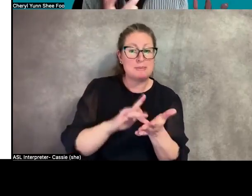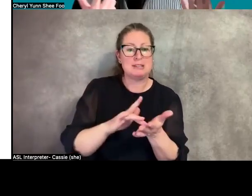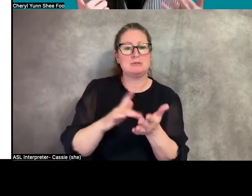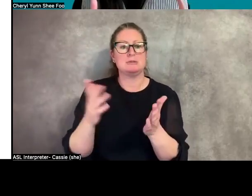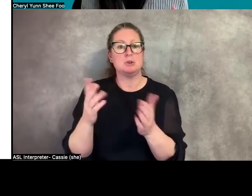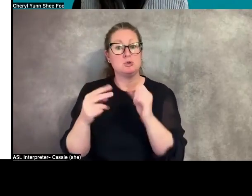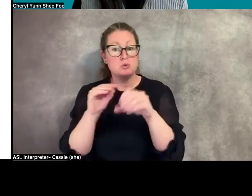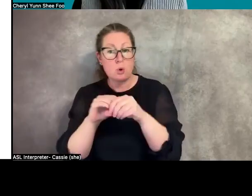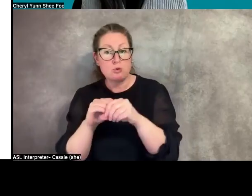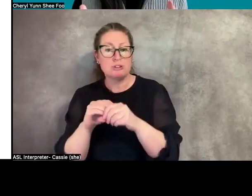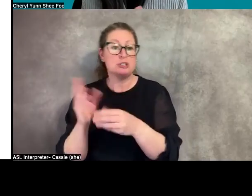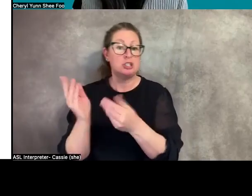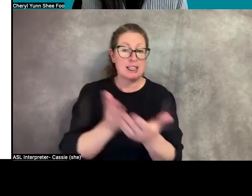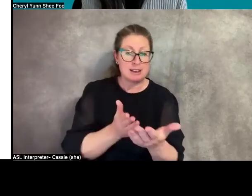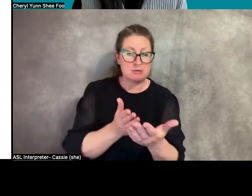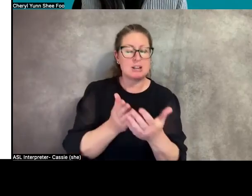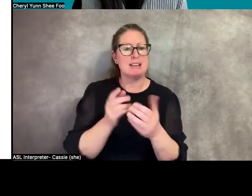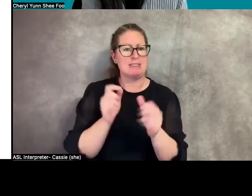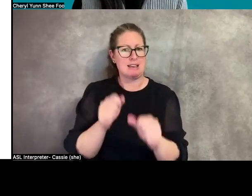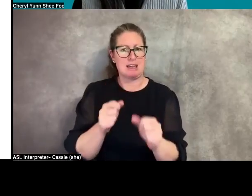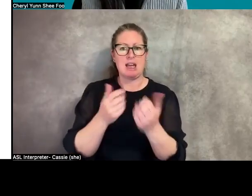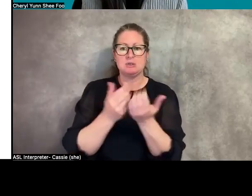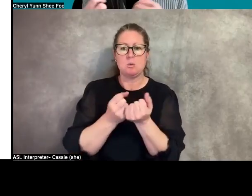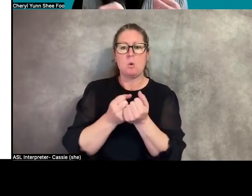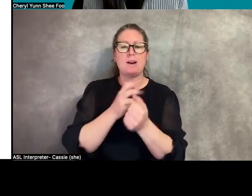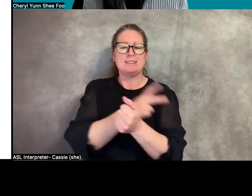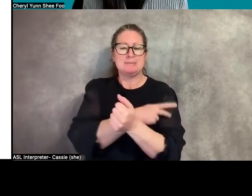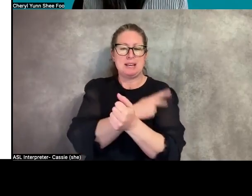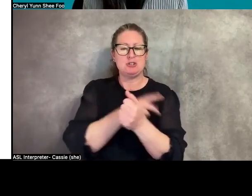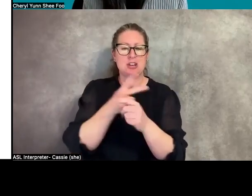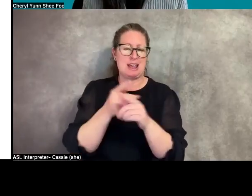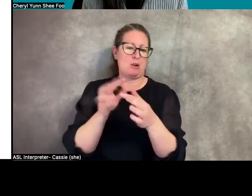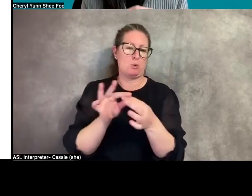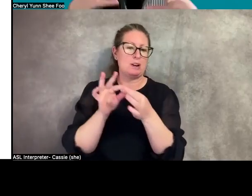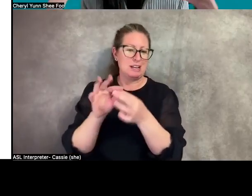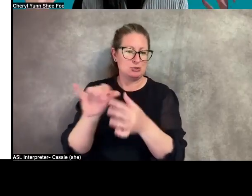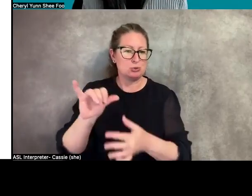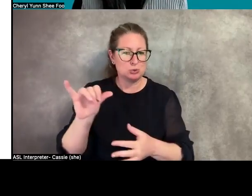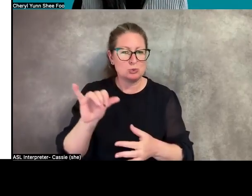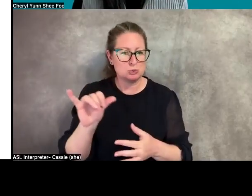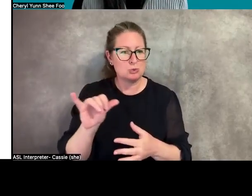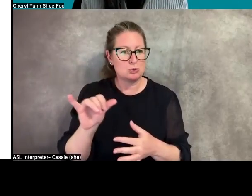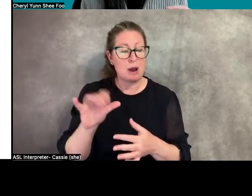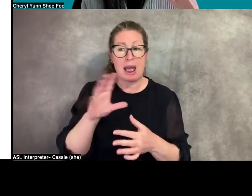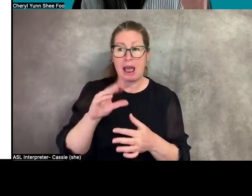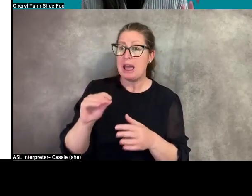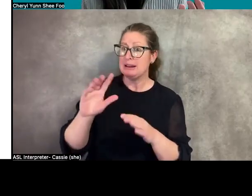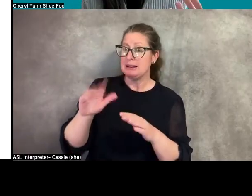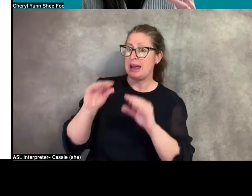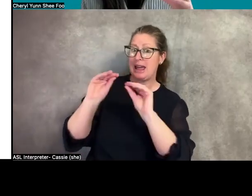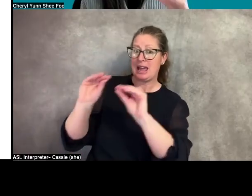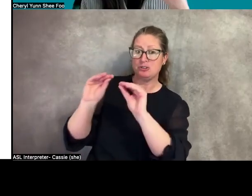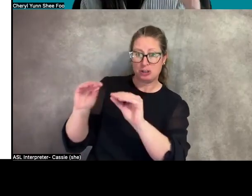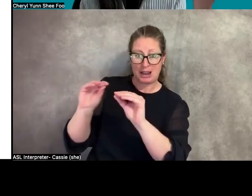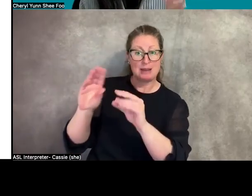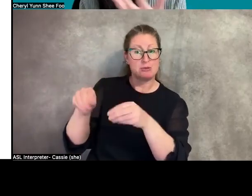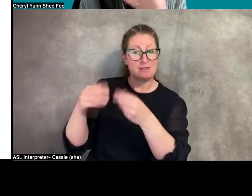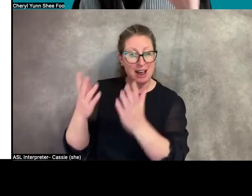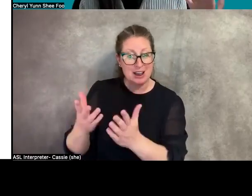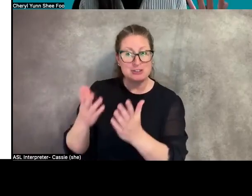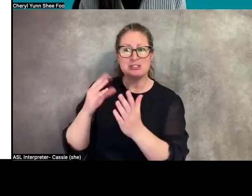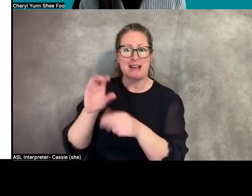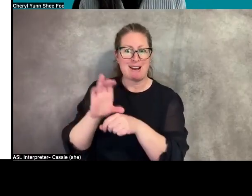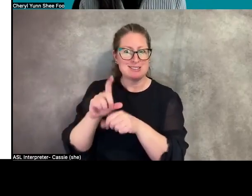delivery. They also support patient care coordination and even provide provider education and consultation. So this is